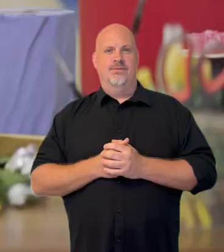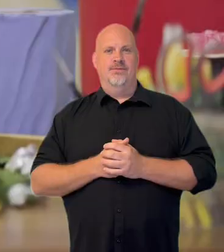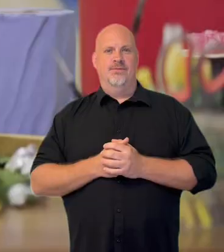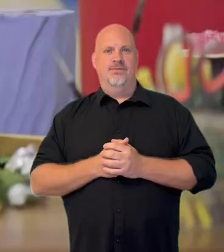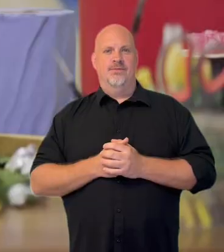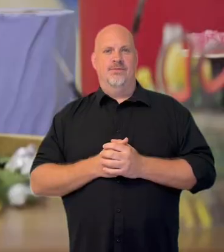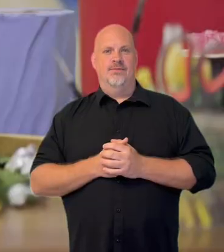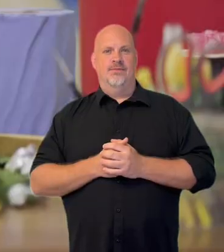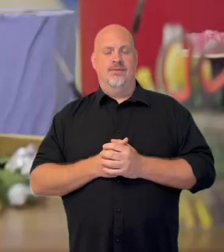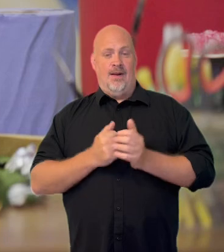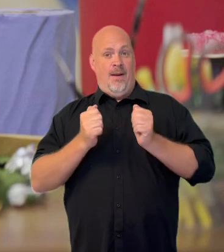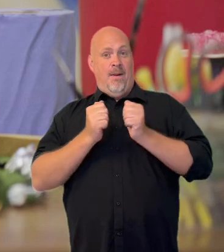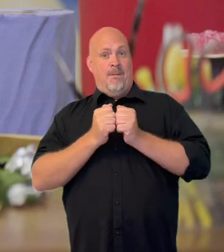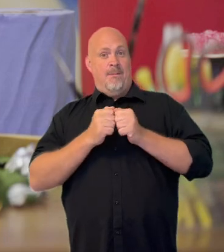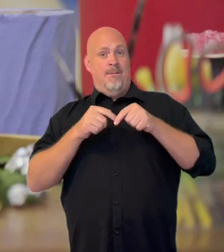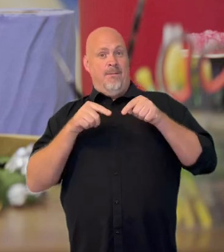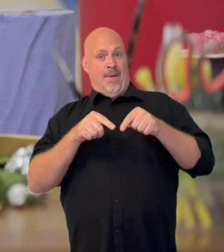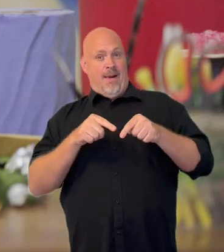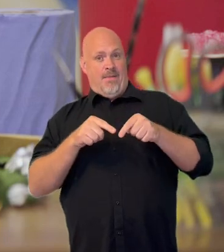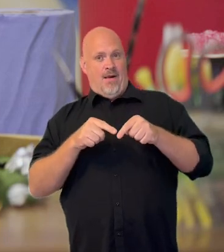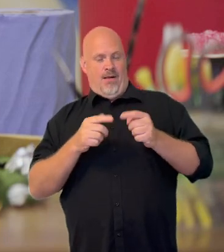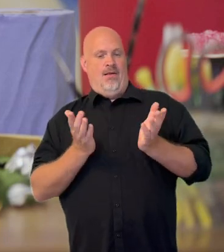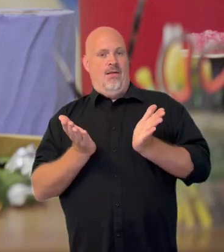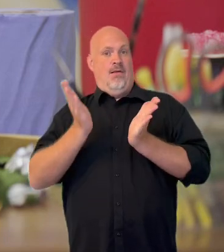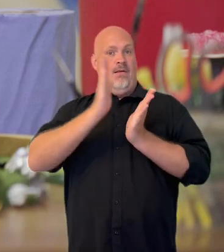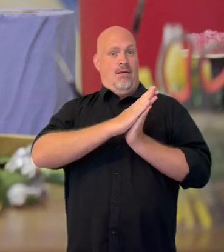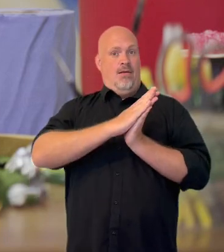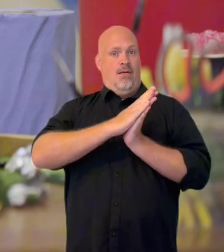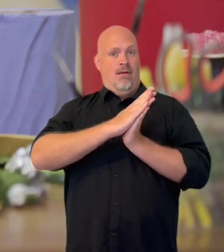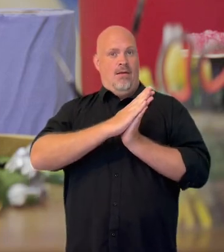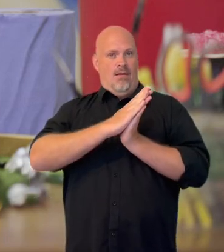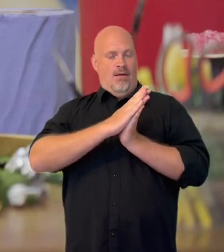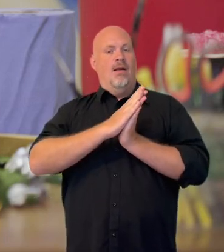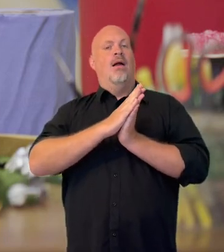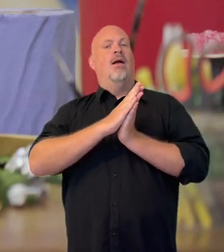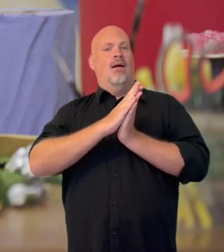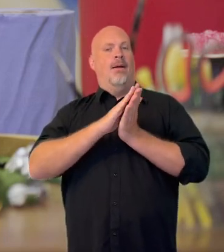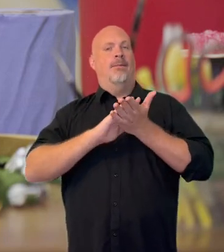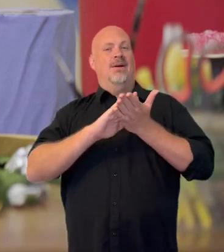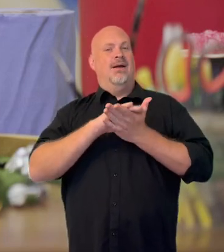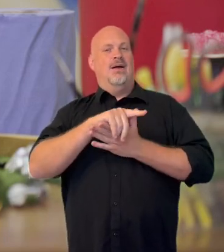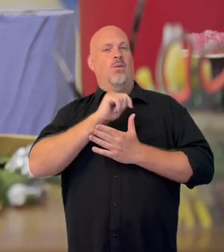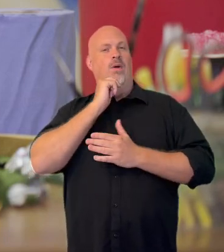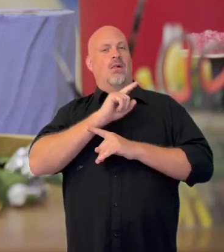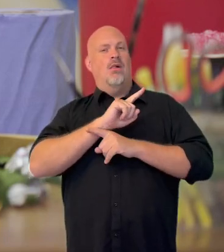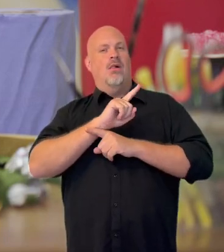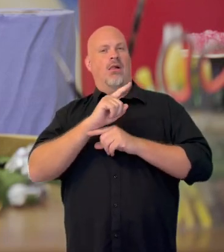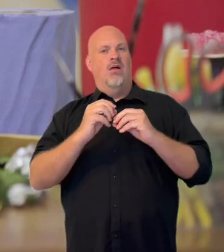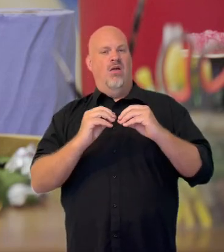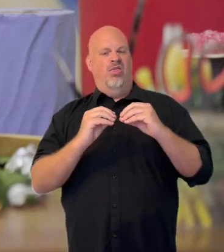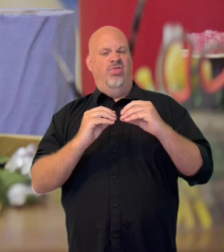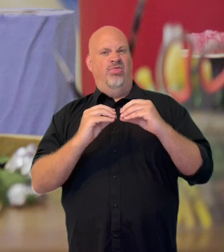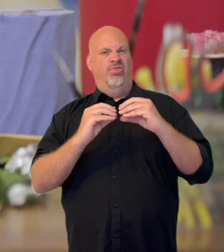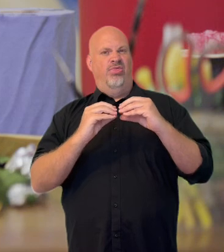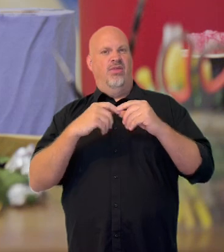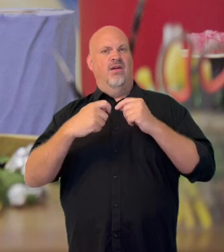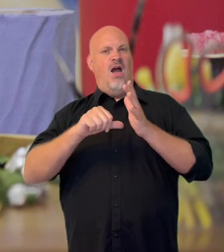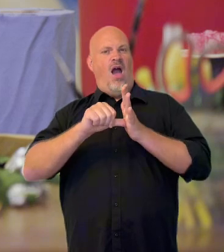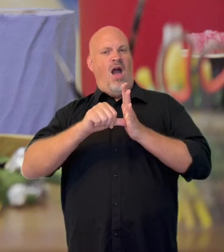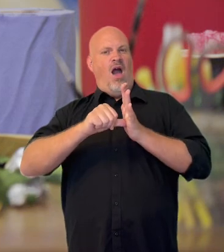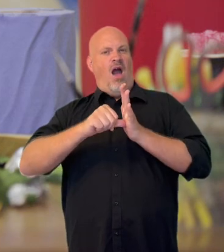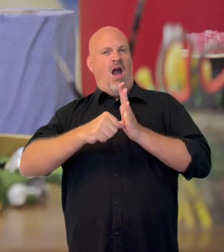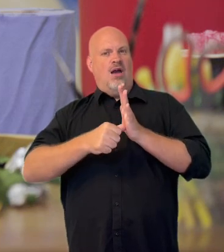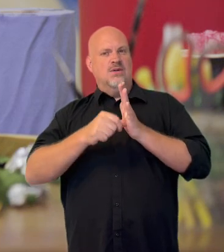piece of paper is that now that it's doubled over time, it will get thicker and harden up because of